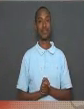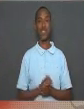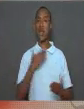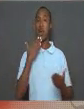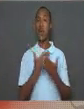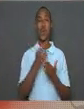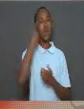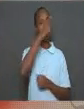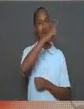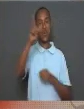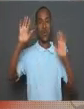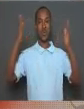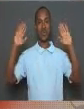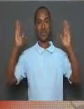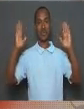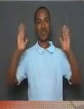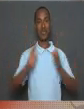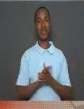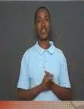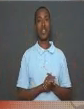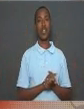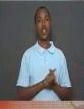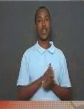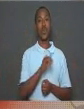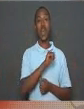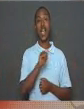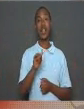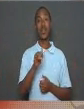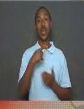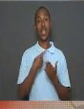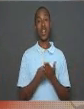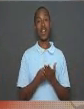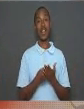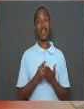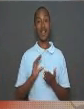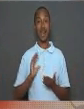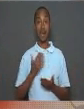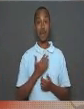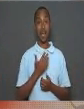Good for you. Would you like to hear my answers?